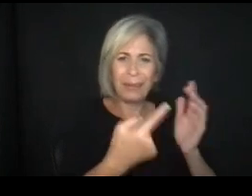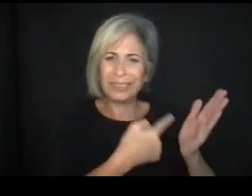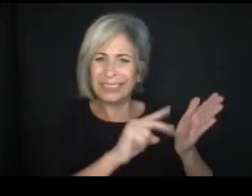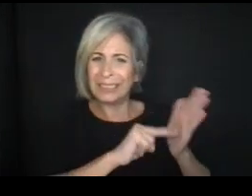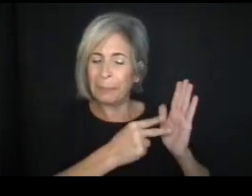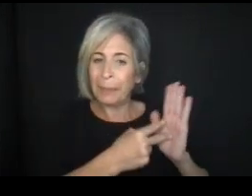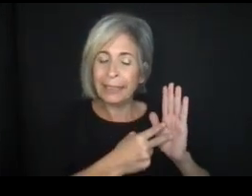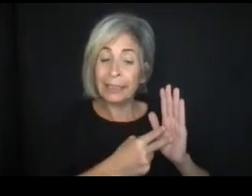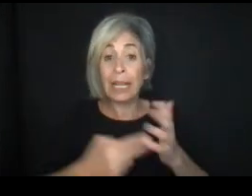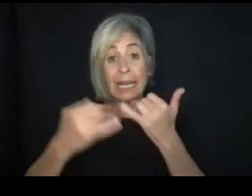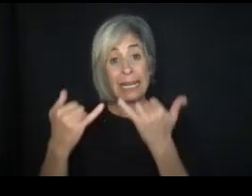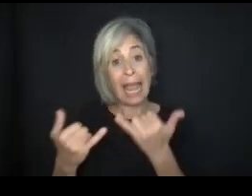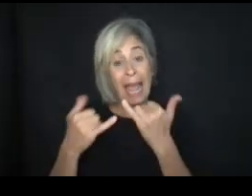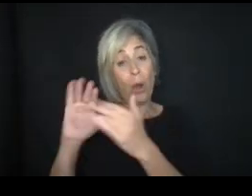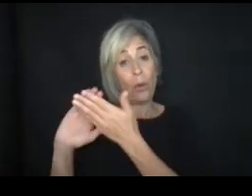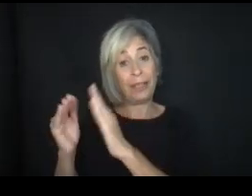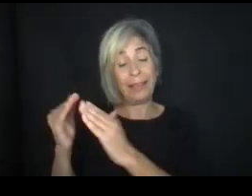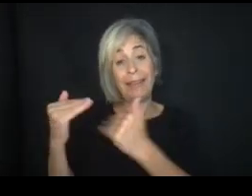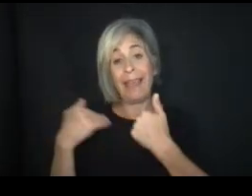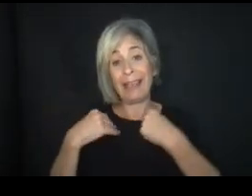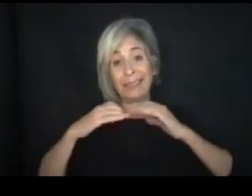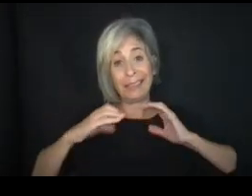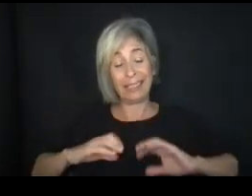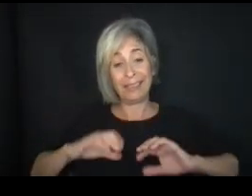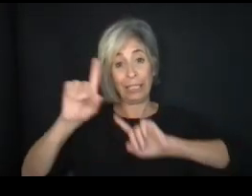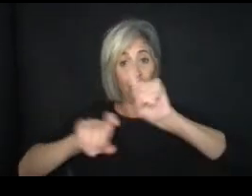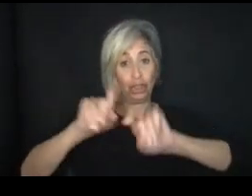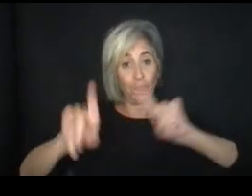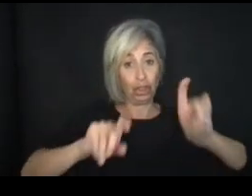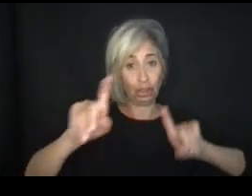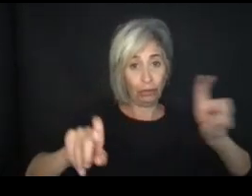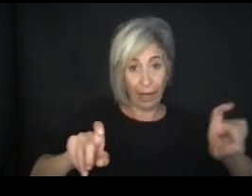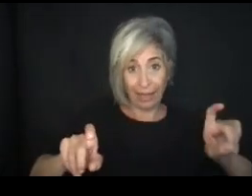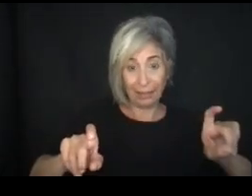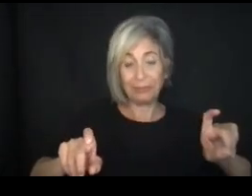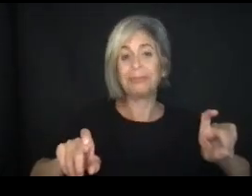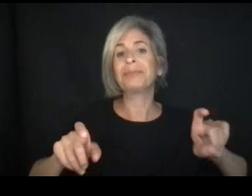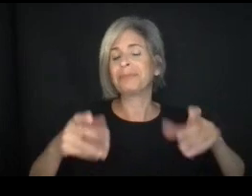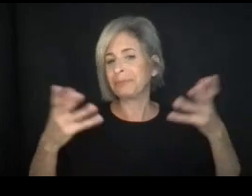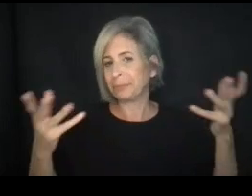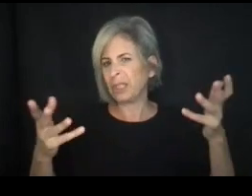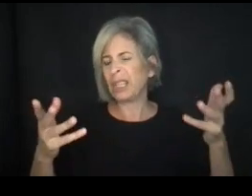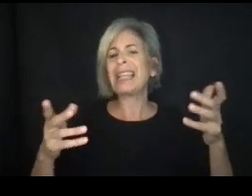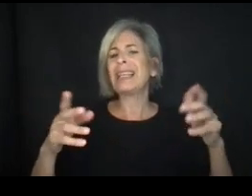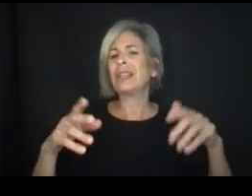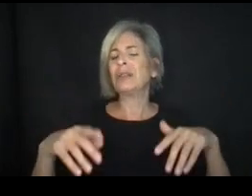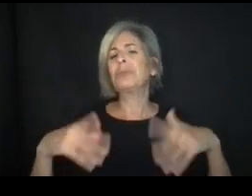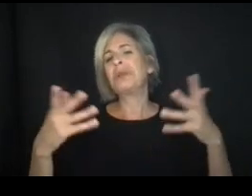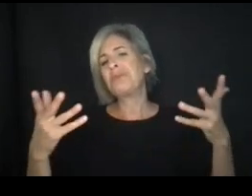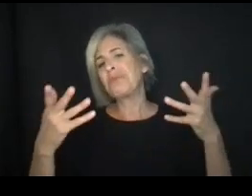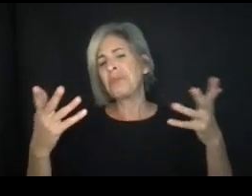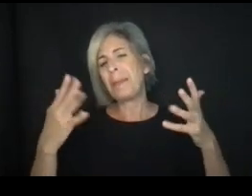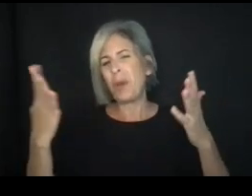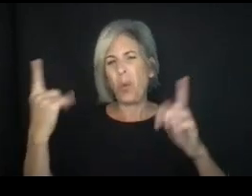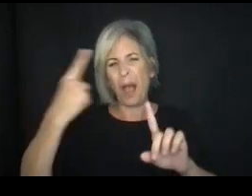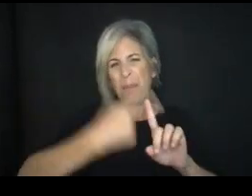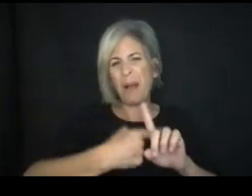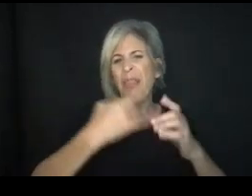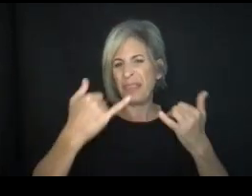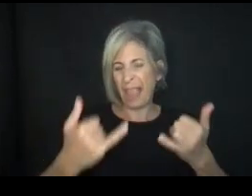city right now has a citizen survey out on the street. It's been out for, what, about a month or so